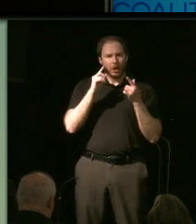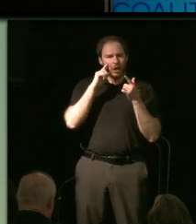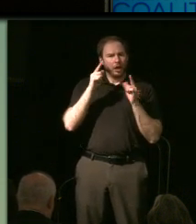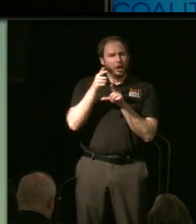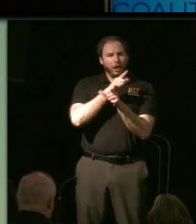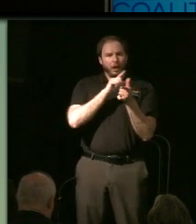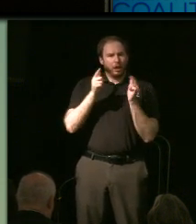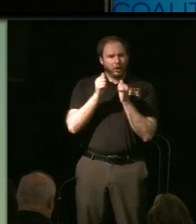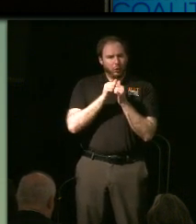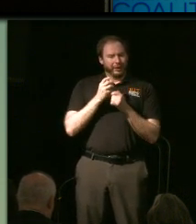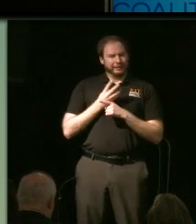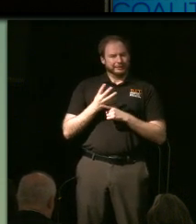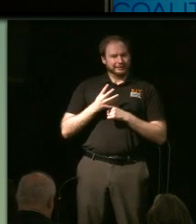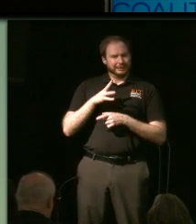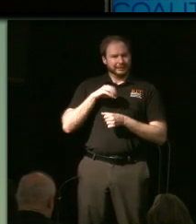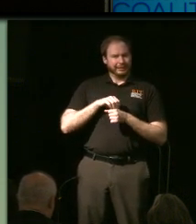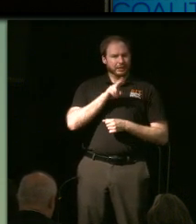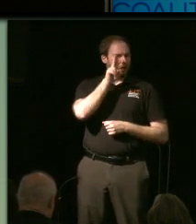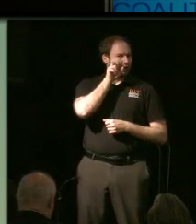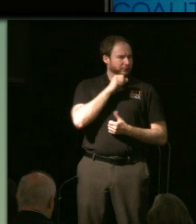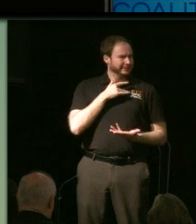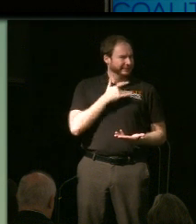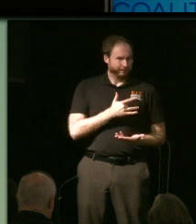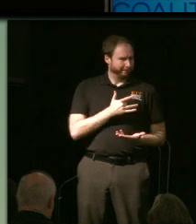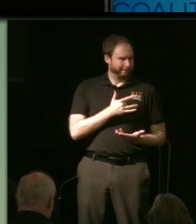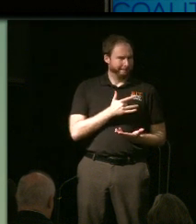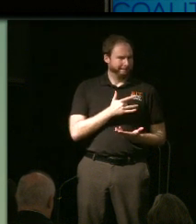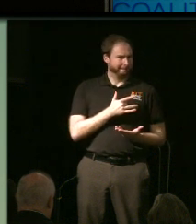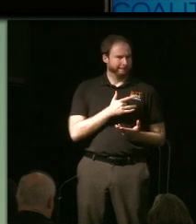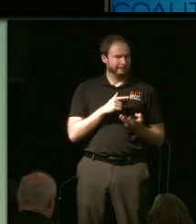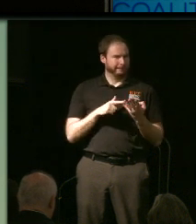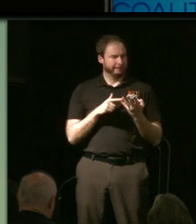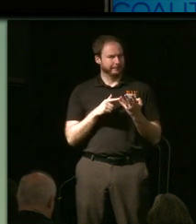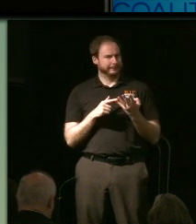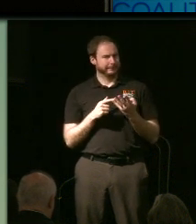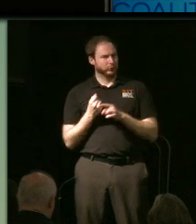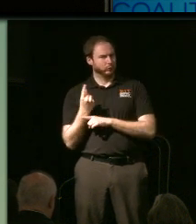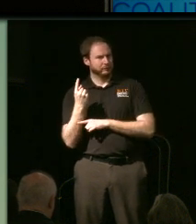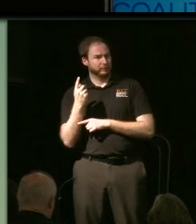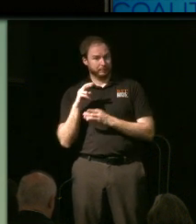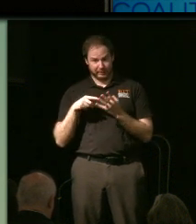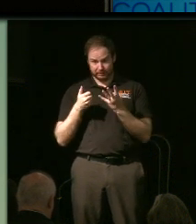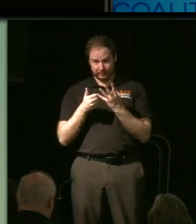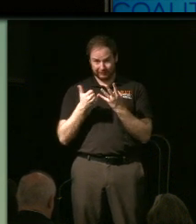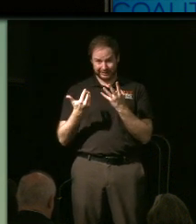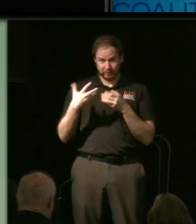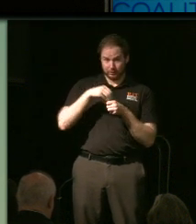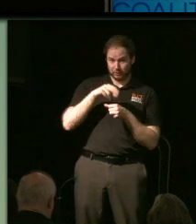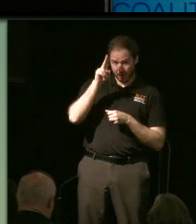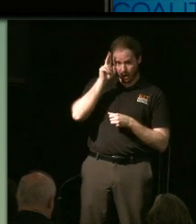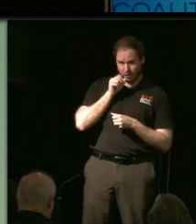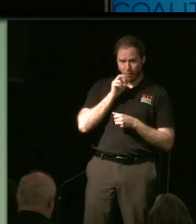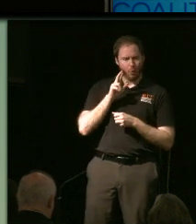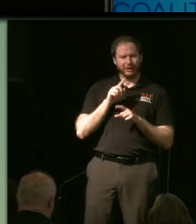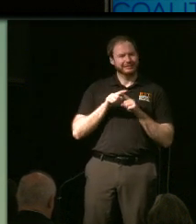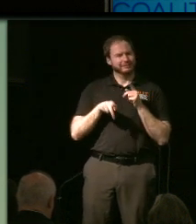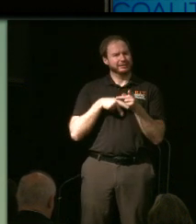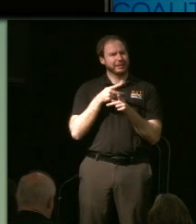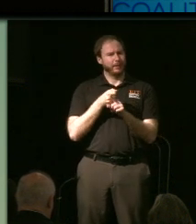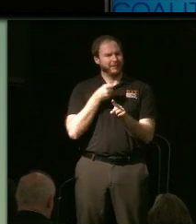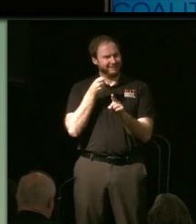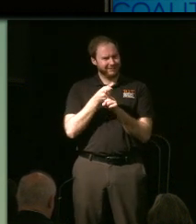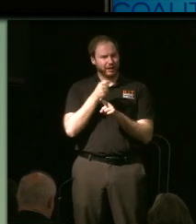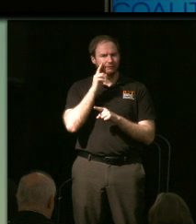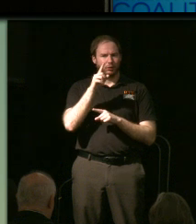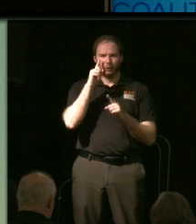the other genes in the Usher genes. So the question is it an Usher gene, or is it just something else that affects, again,